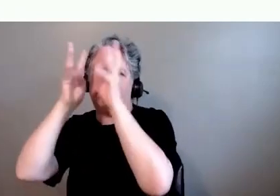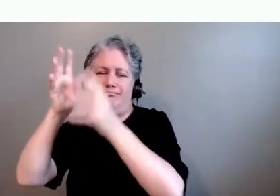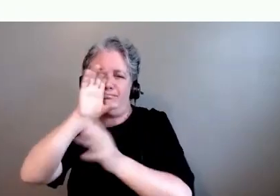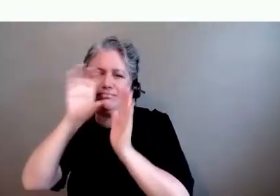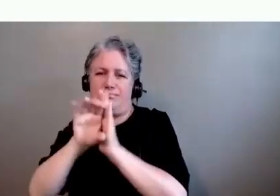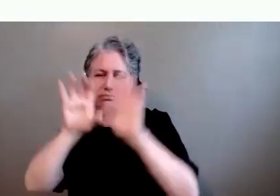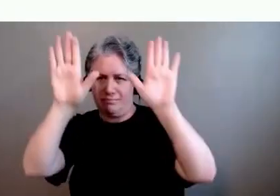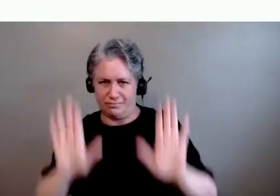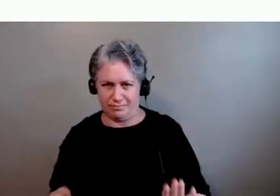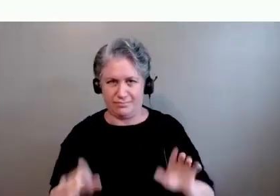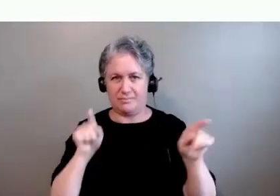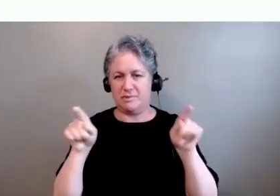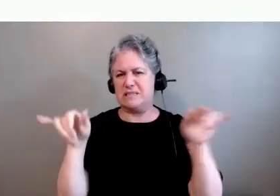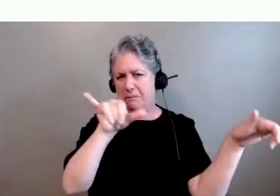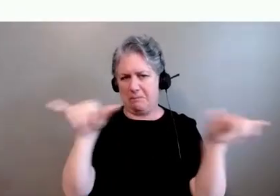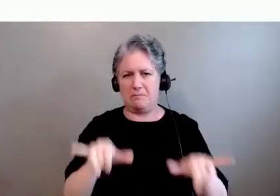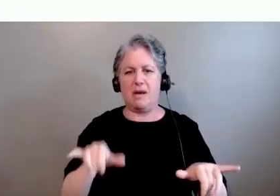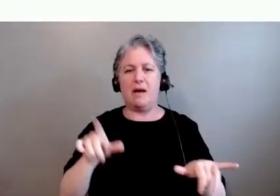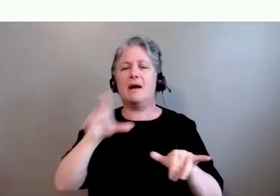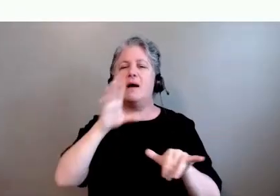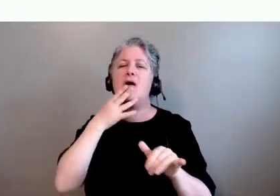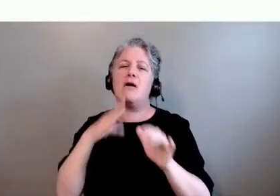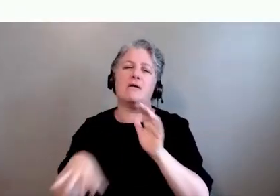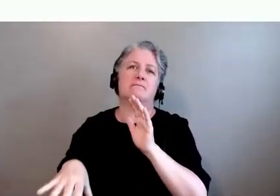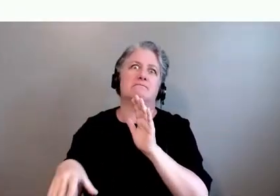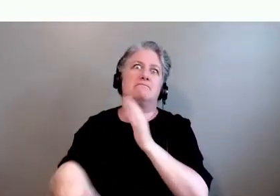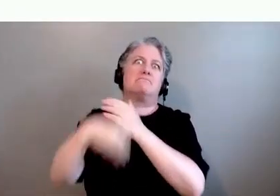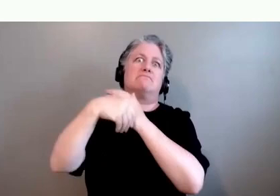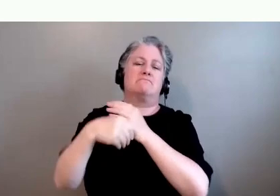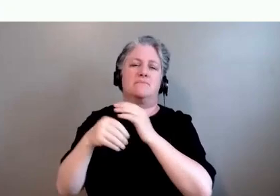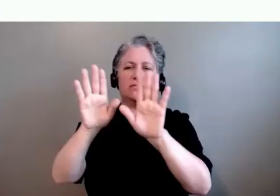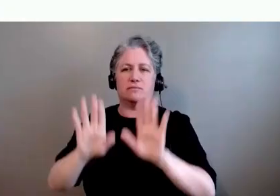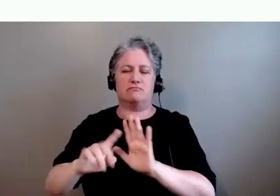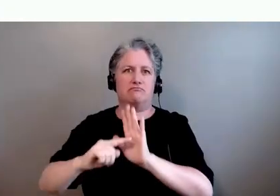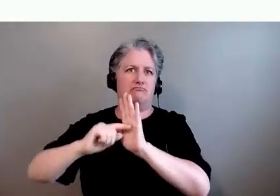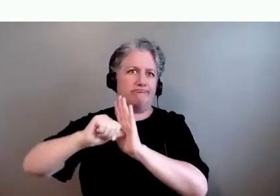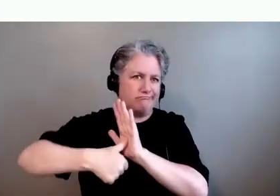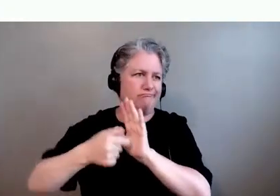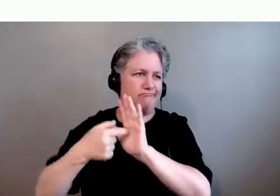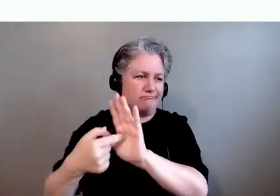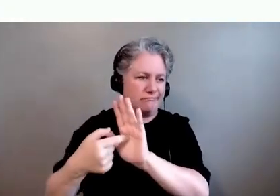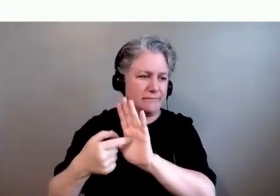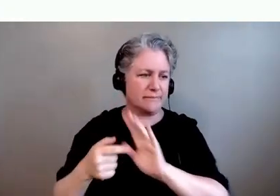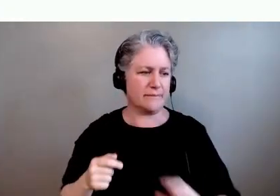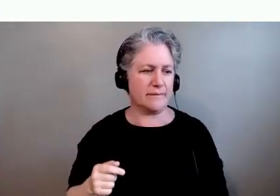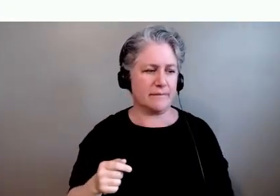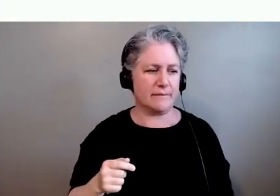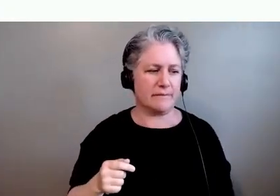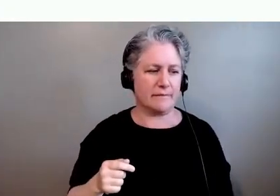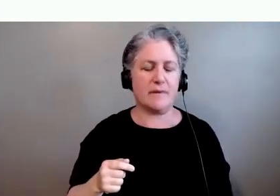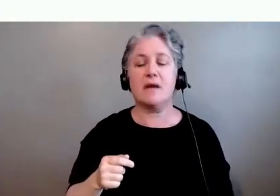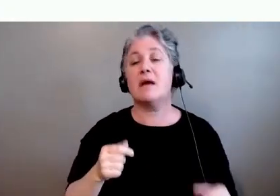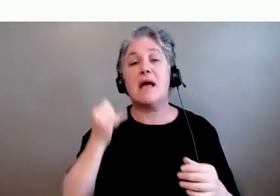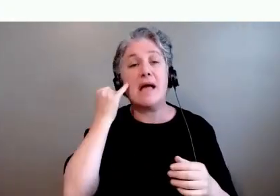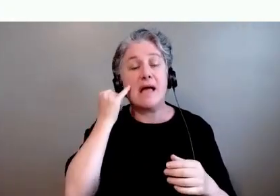computer graphics. Okay, it's still the same, it's just processed images. Okay, but essentially those bile ducts are inflamed, and if they're inflamed, the